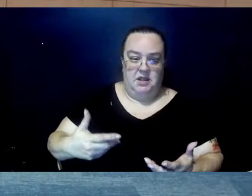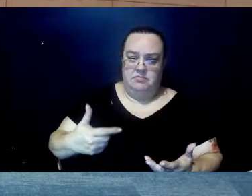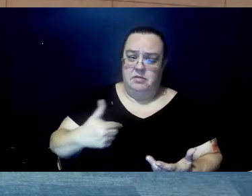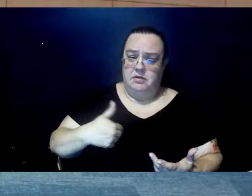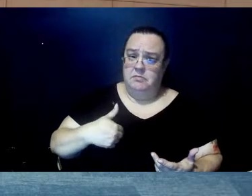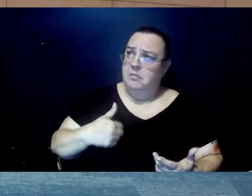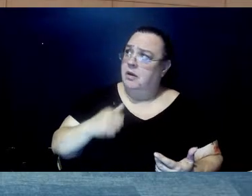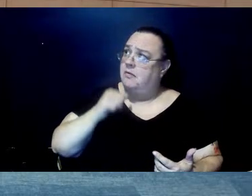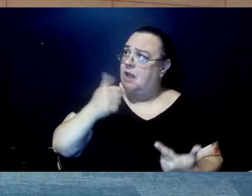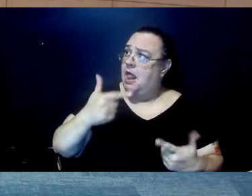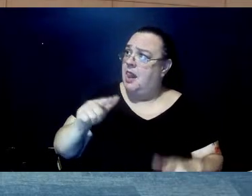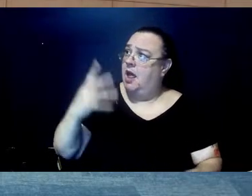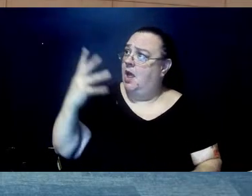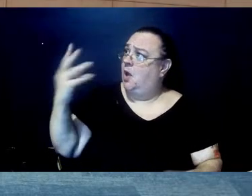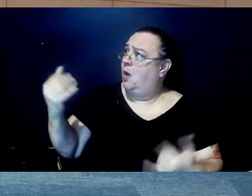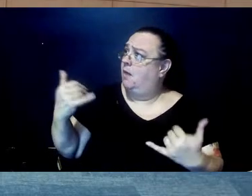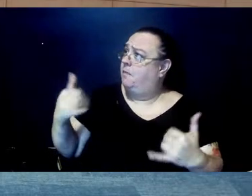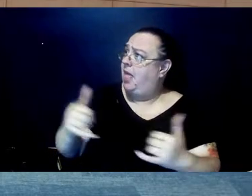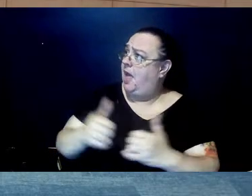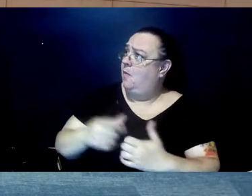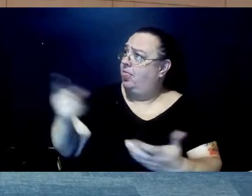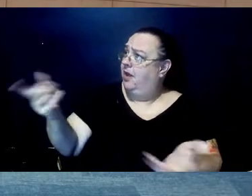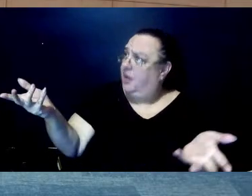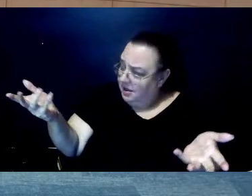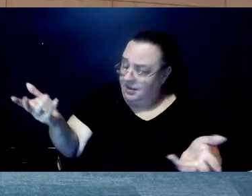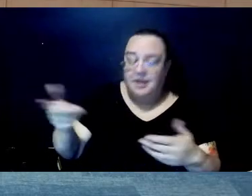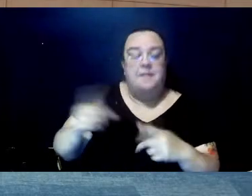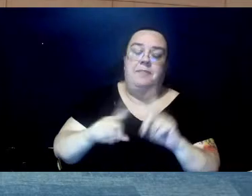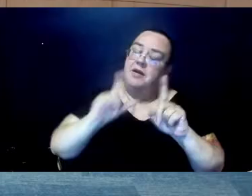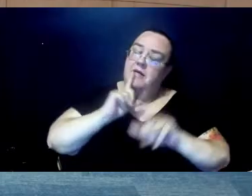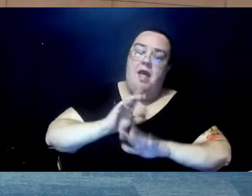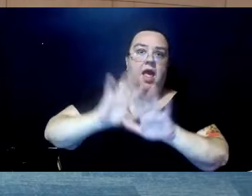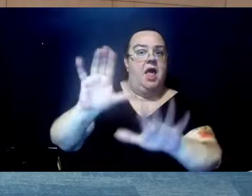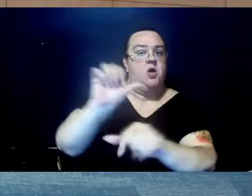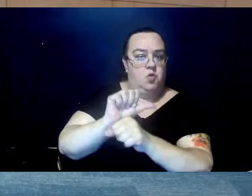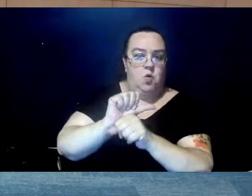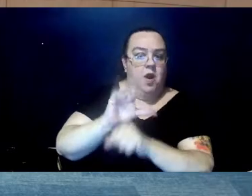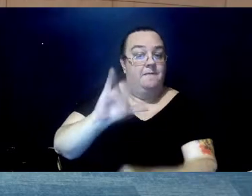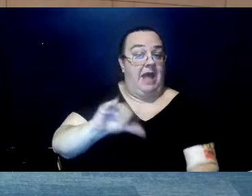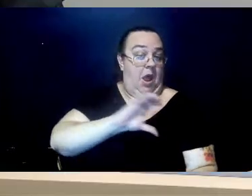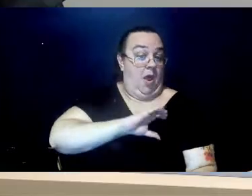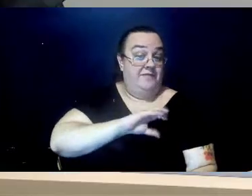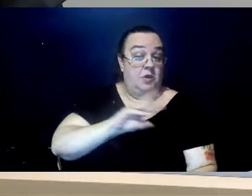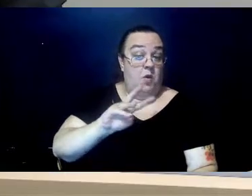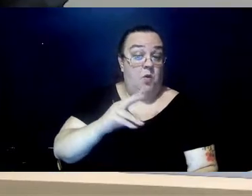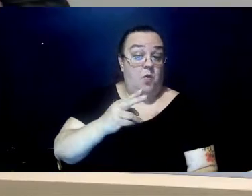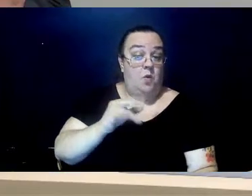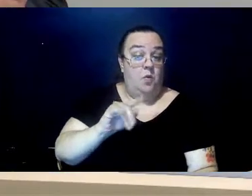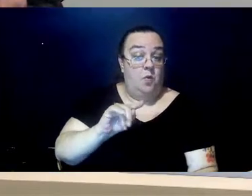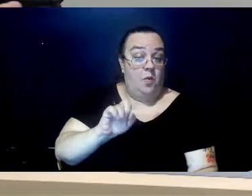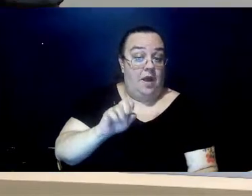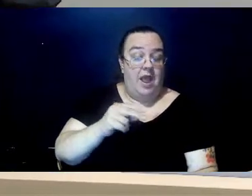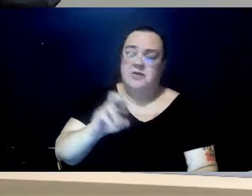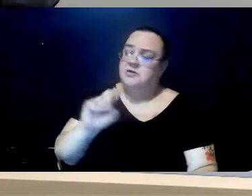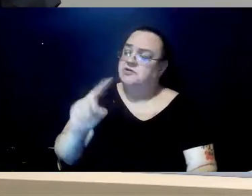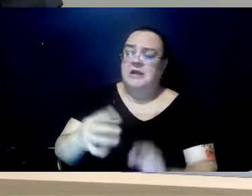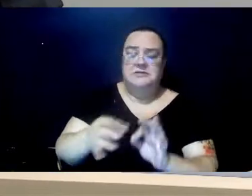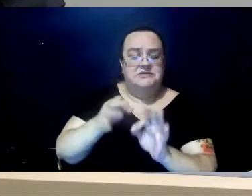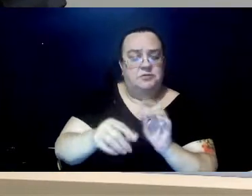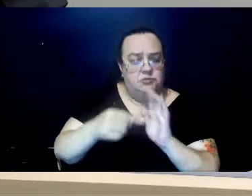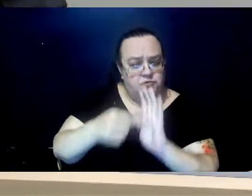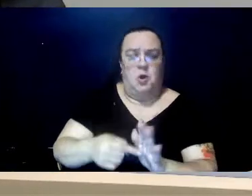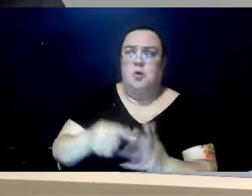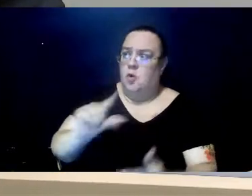but it was excellent work by Officer Whitehouse, and just shows the quality, and they're out there paying